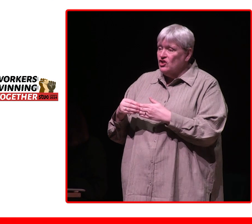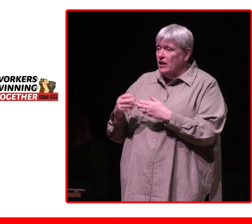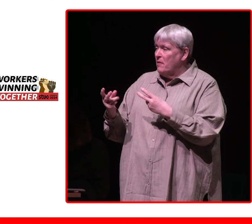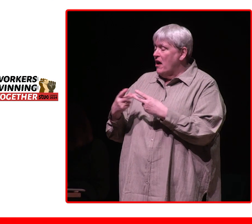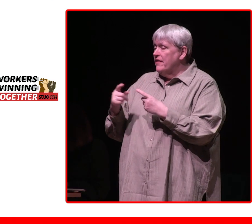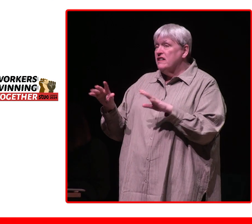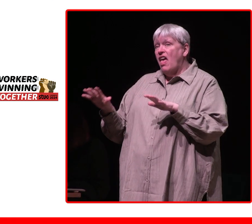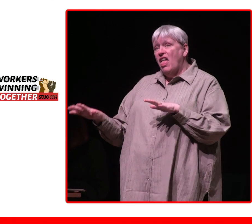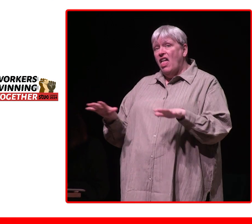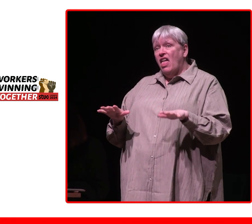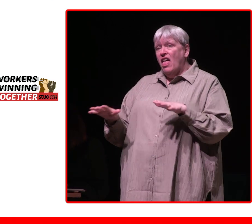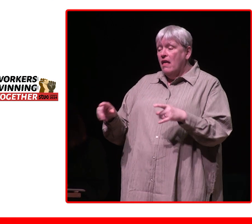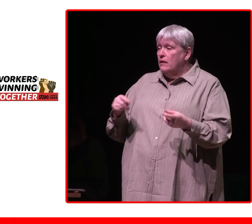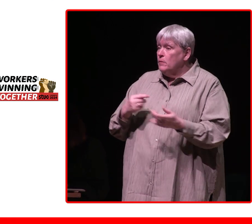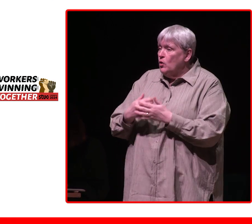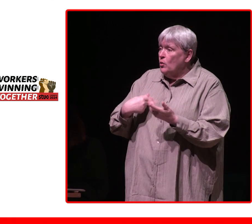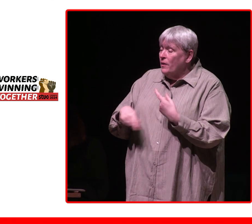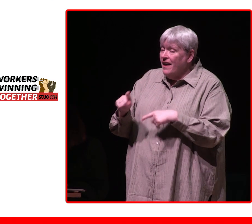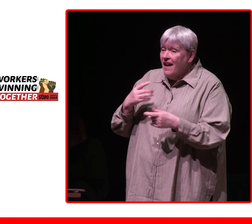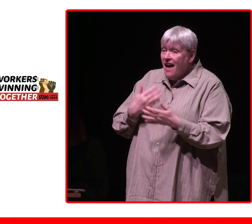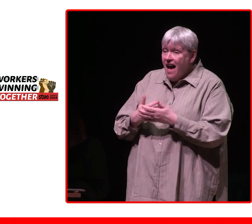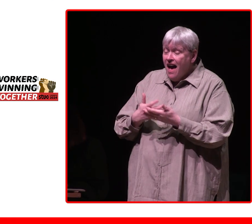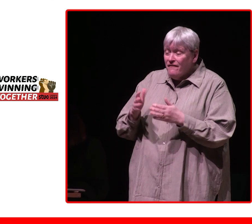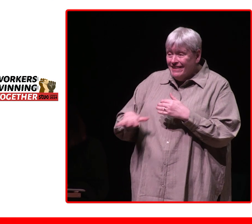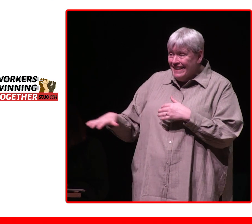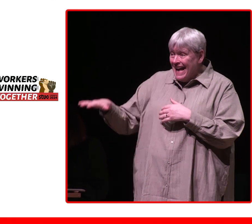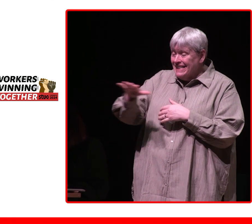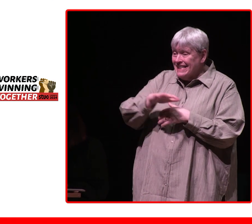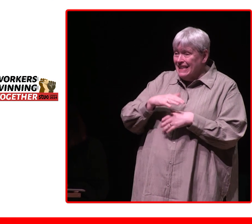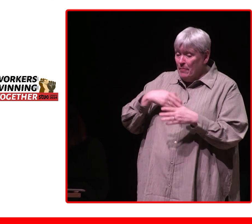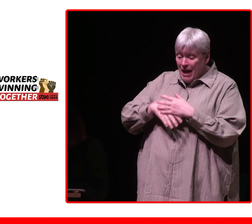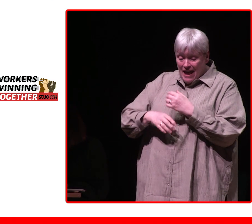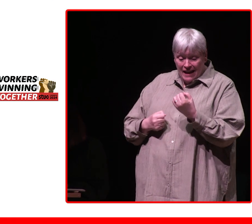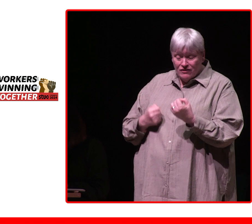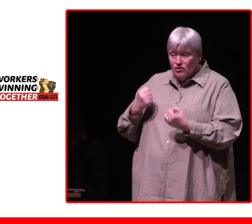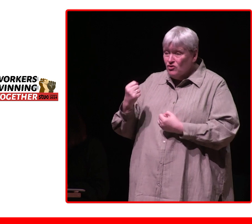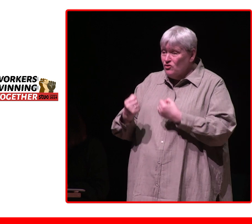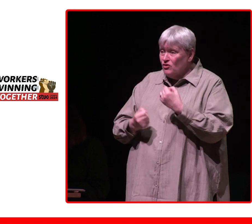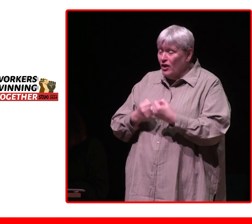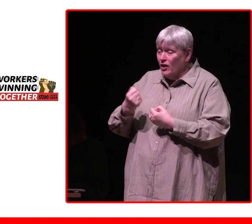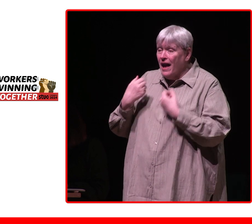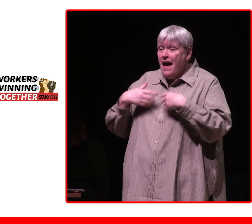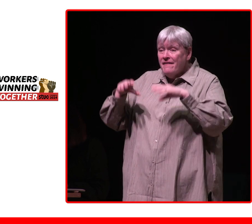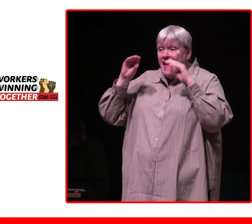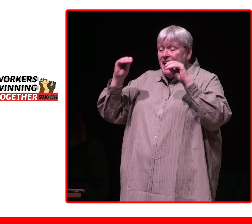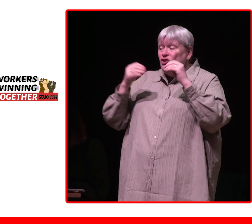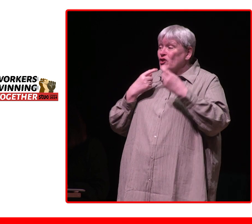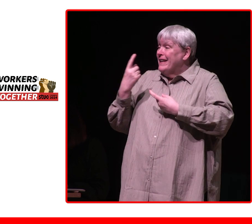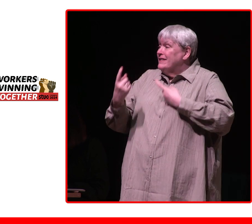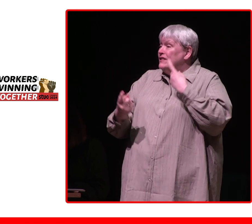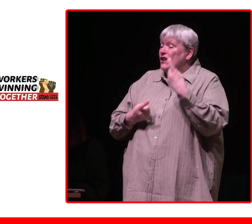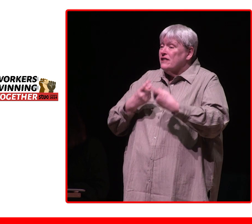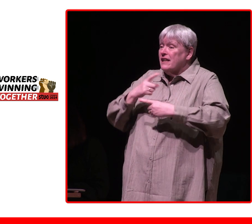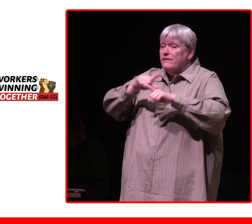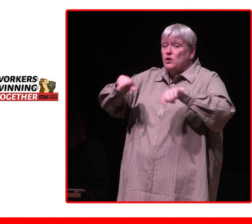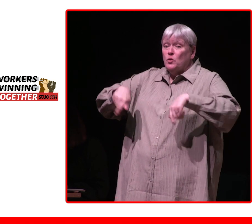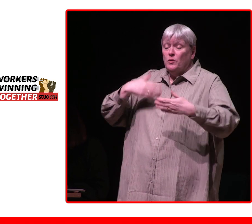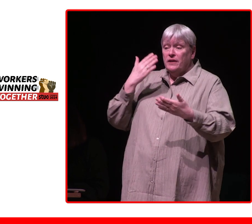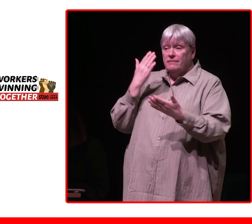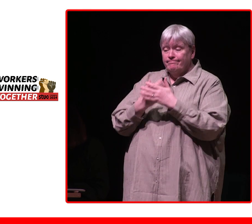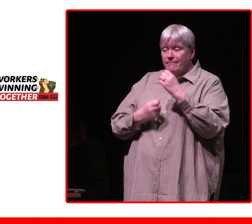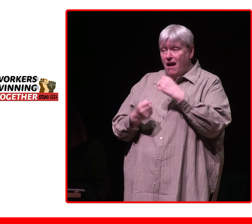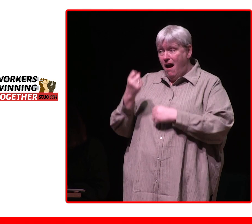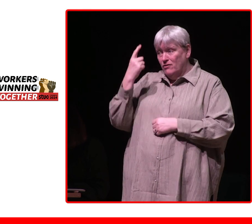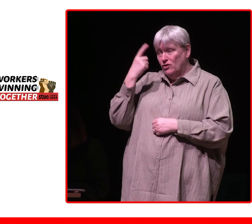equivocate, we have a landscape in this struggle where we have educated ourselves and we understand what the occupation